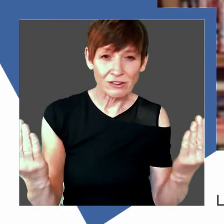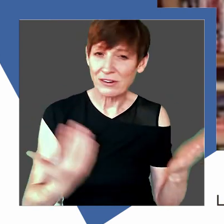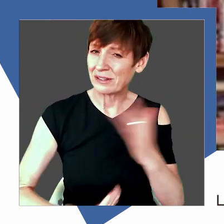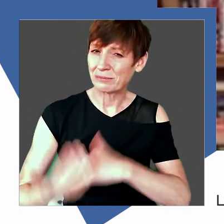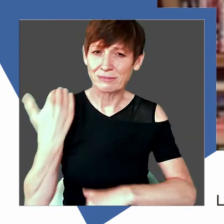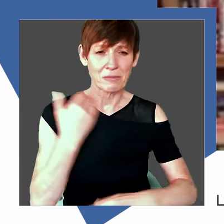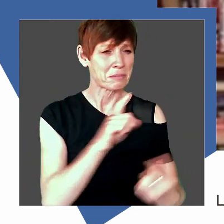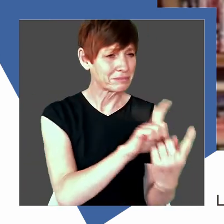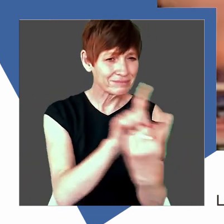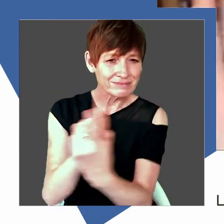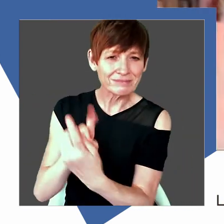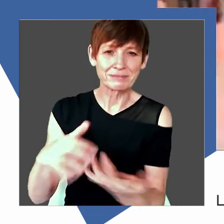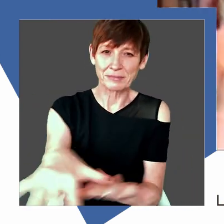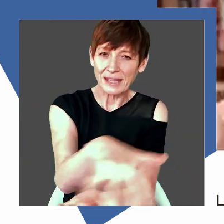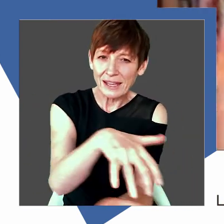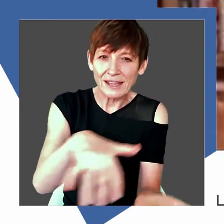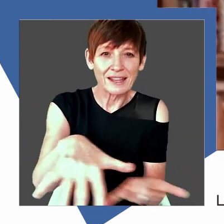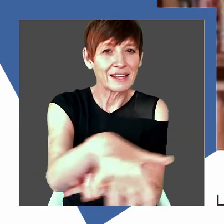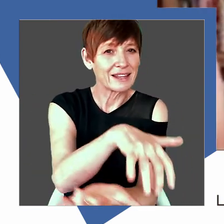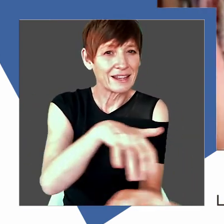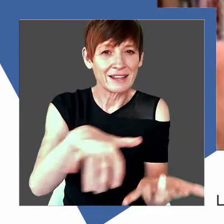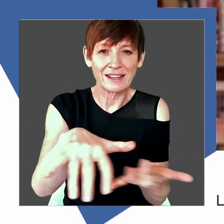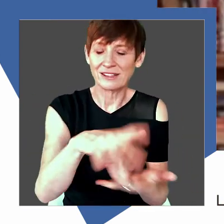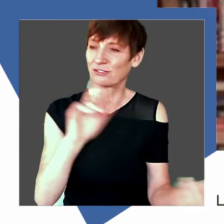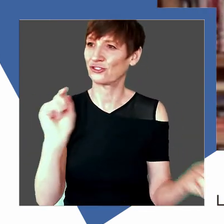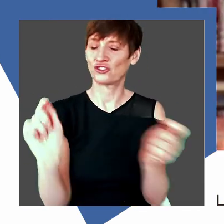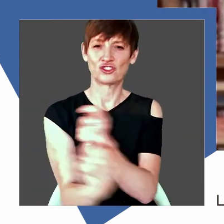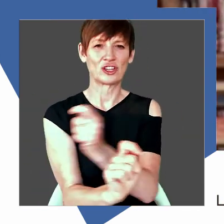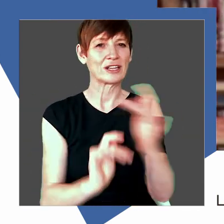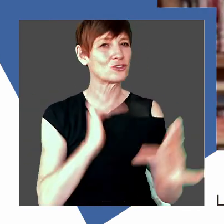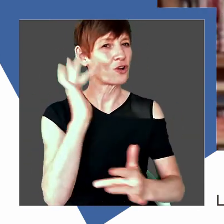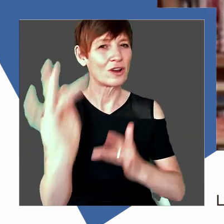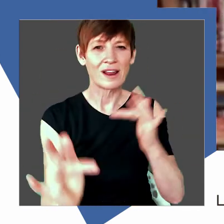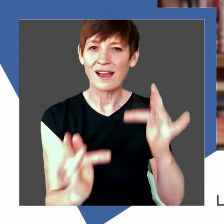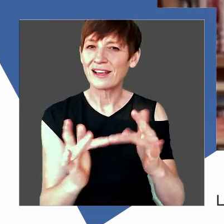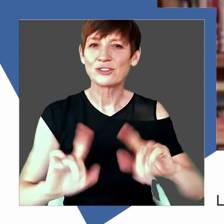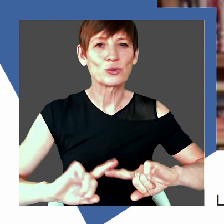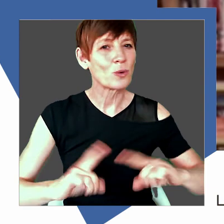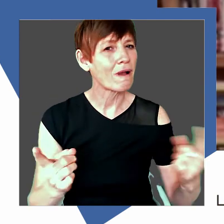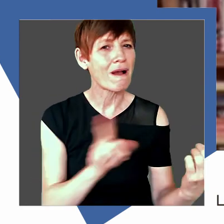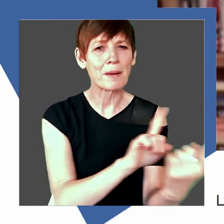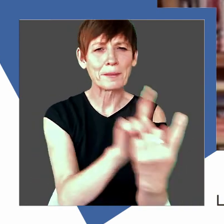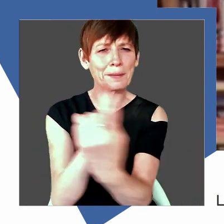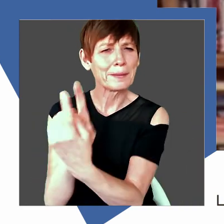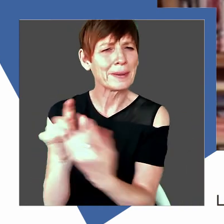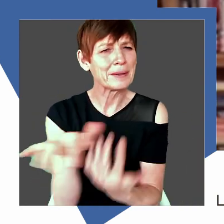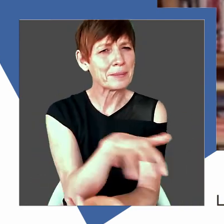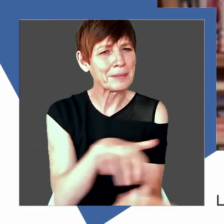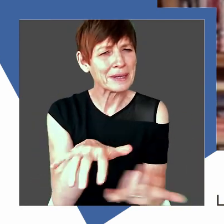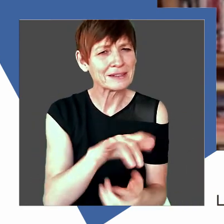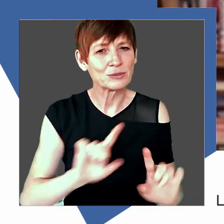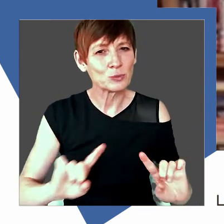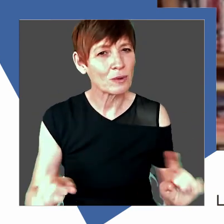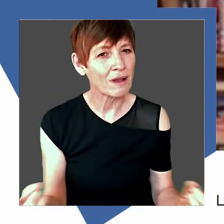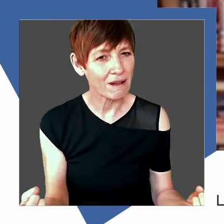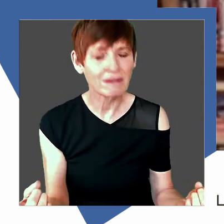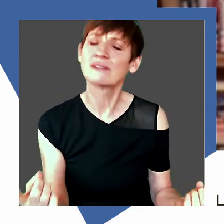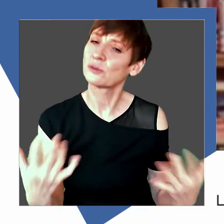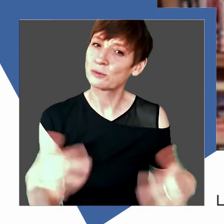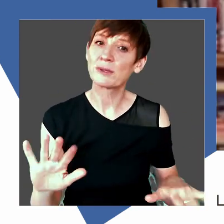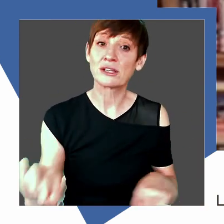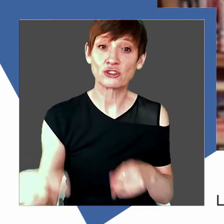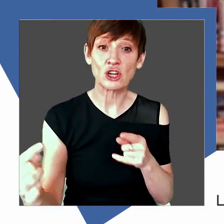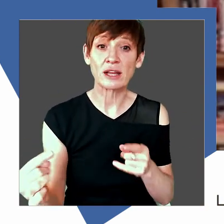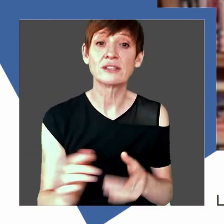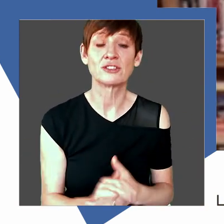community, and all of those went online, so you're not mixing with people in the same way. So it has been challenging, but